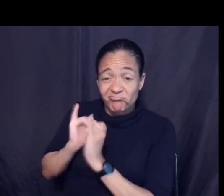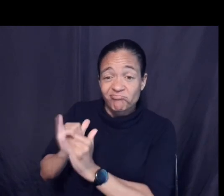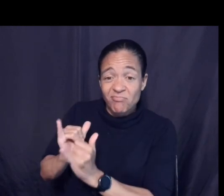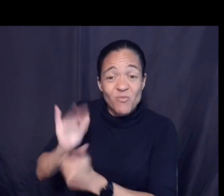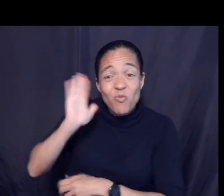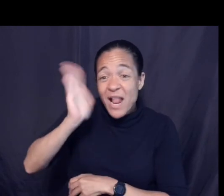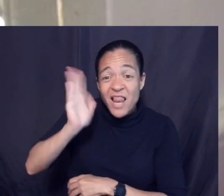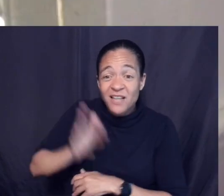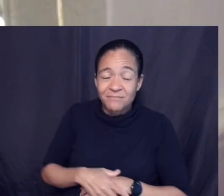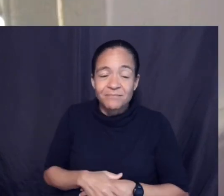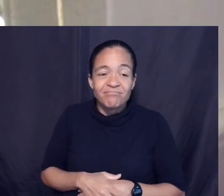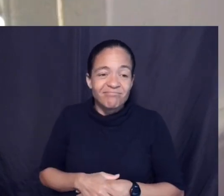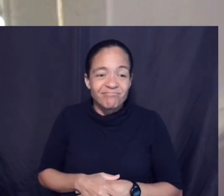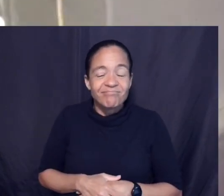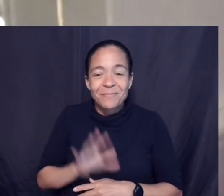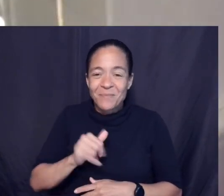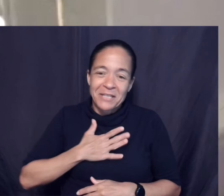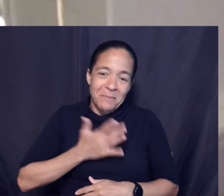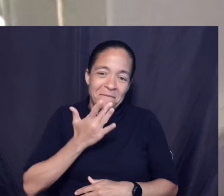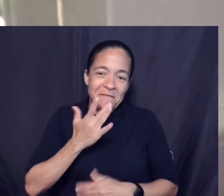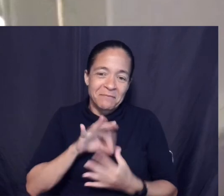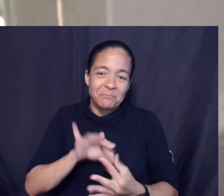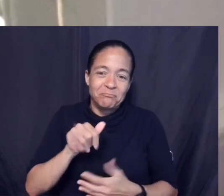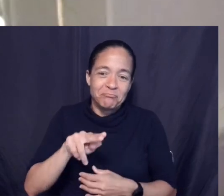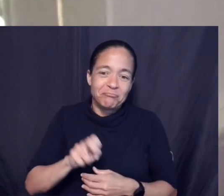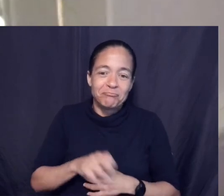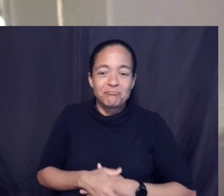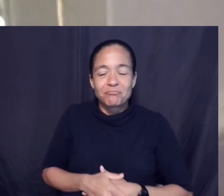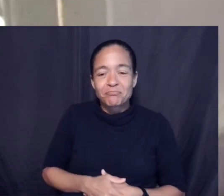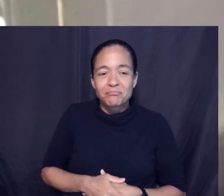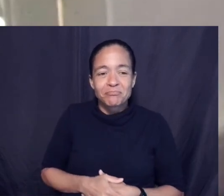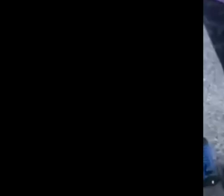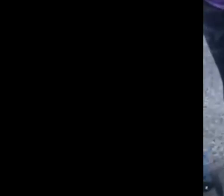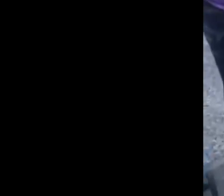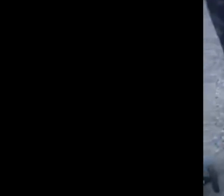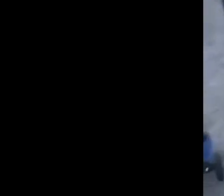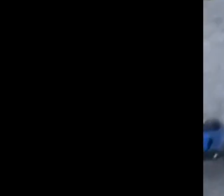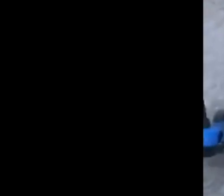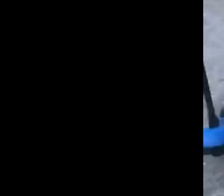this. So it's, yeah, I think that's about it. But yeah.